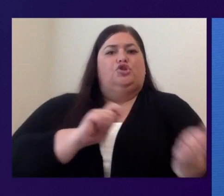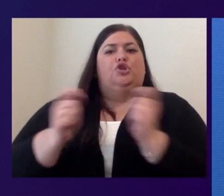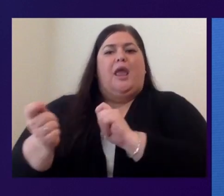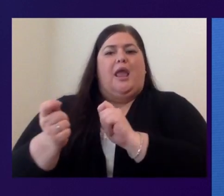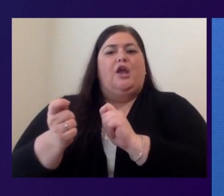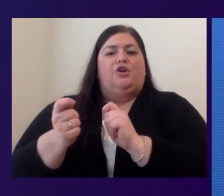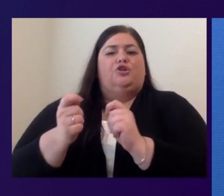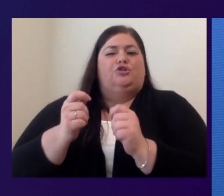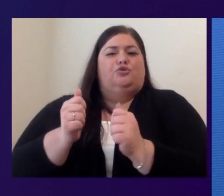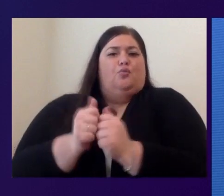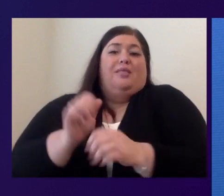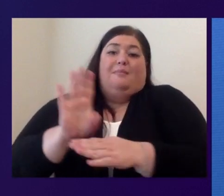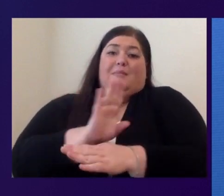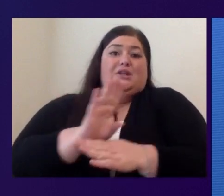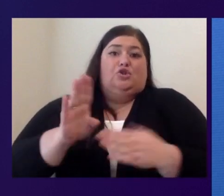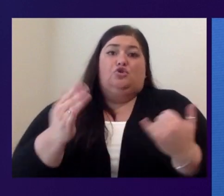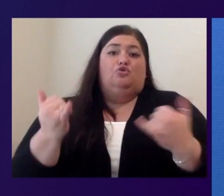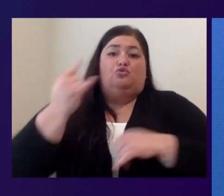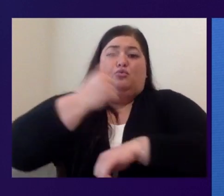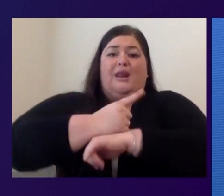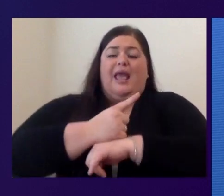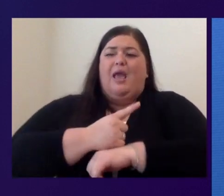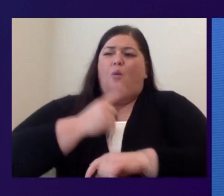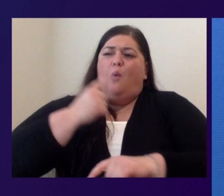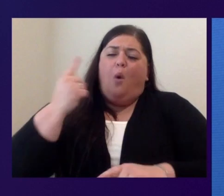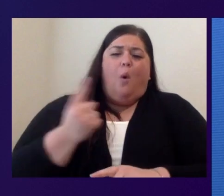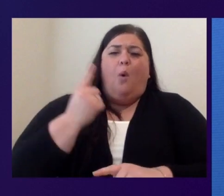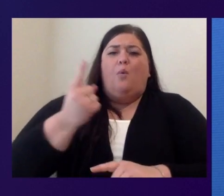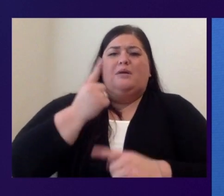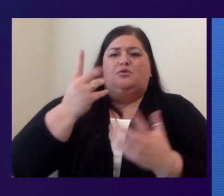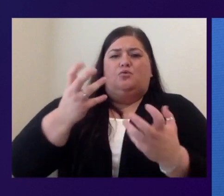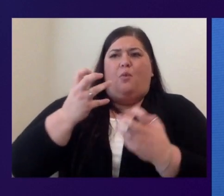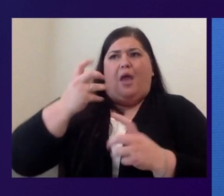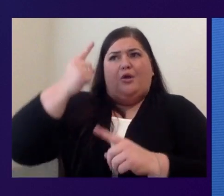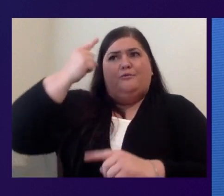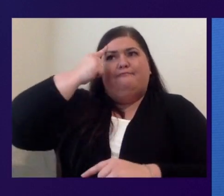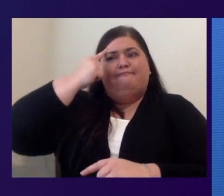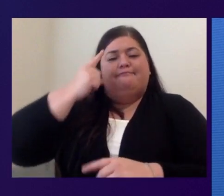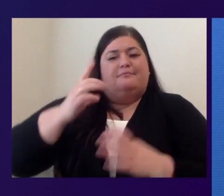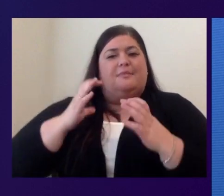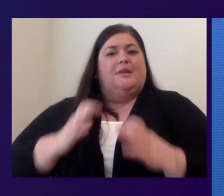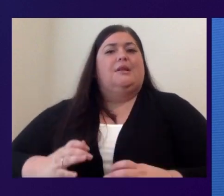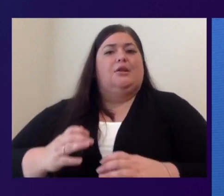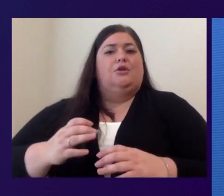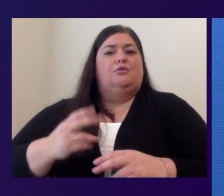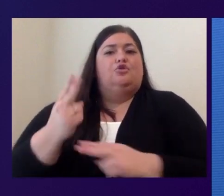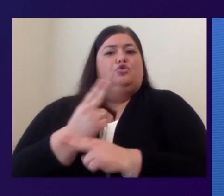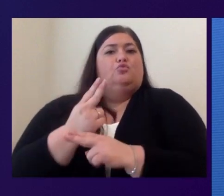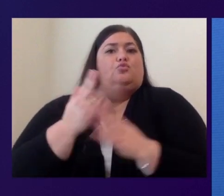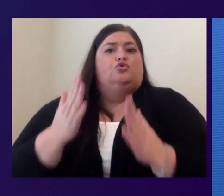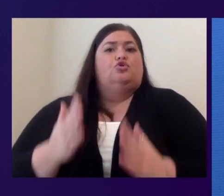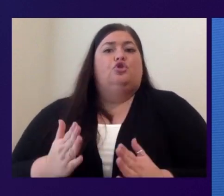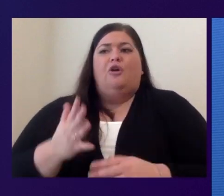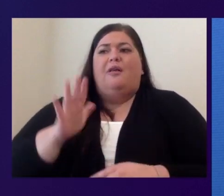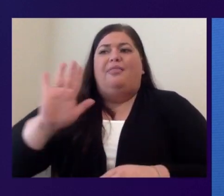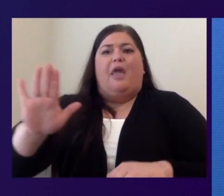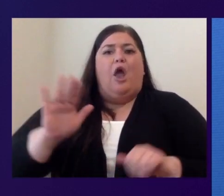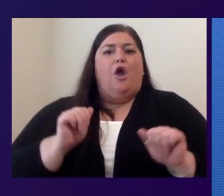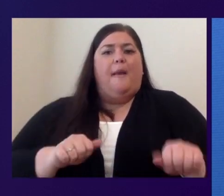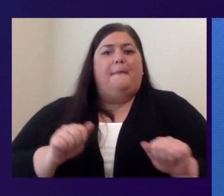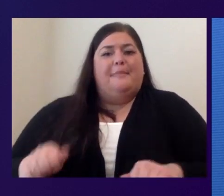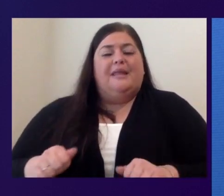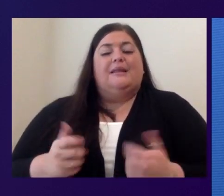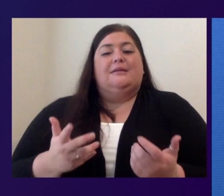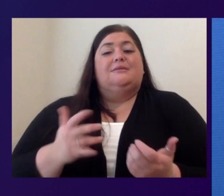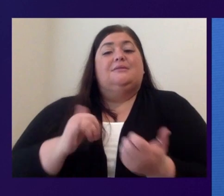end user computing, it's about the end user. It's about understanding the use cases and the key capabilities. That's how customers can optimize